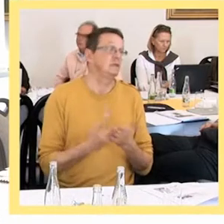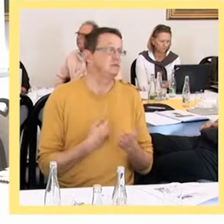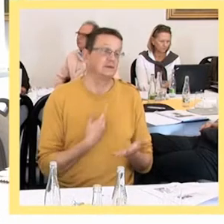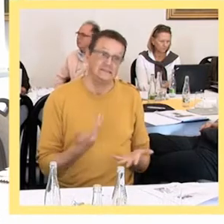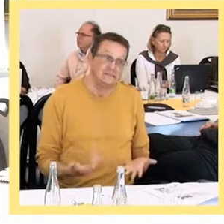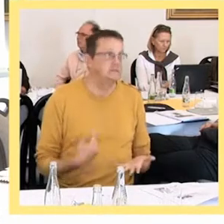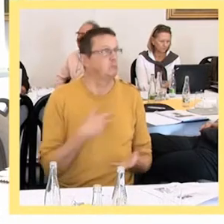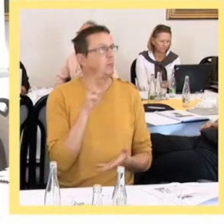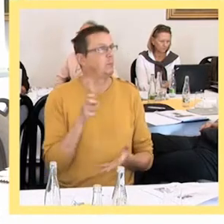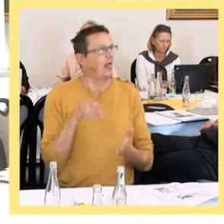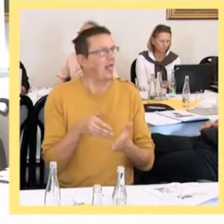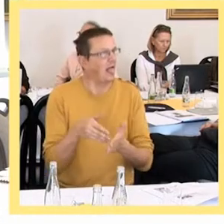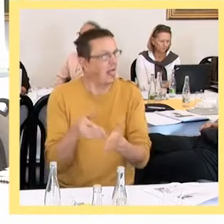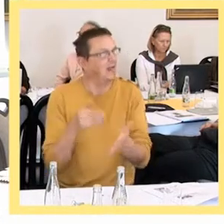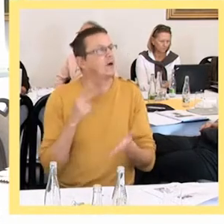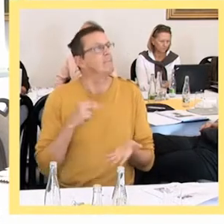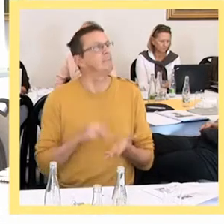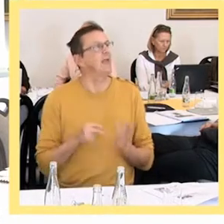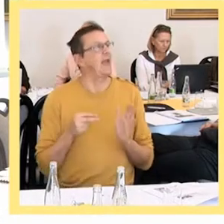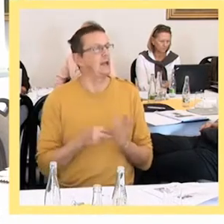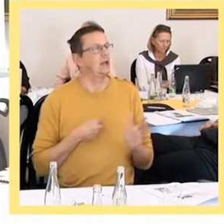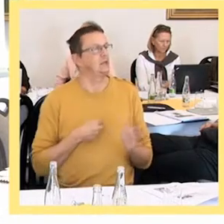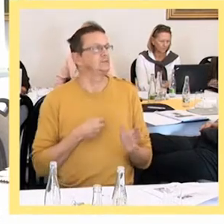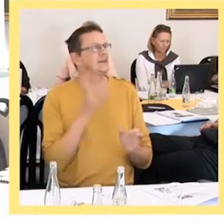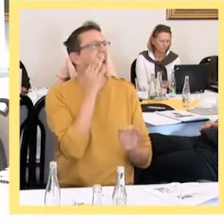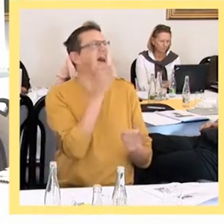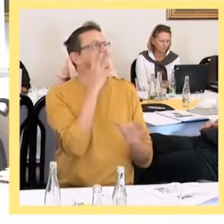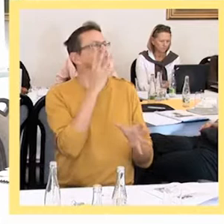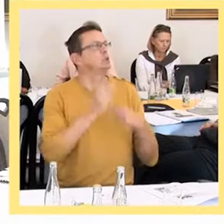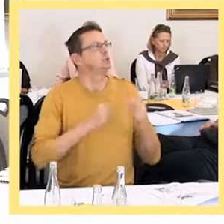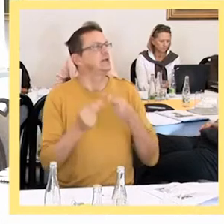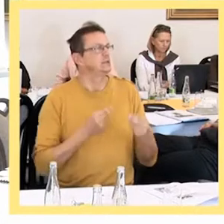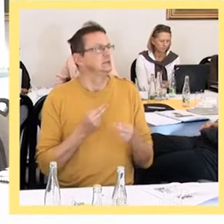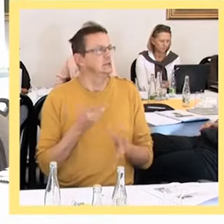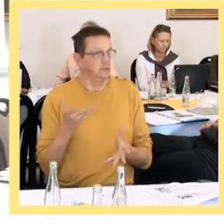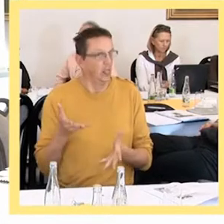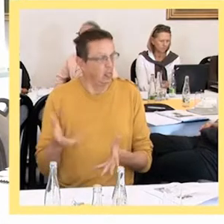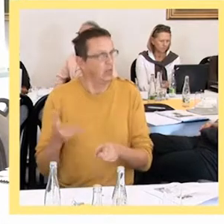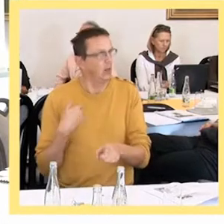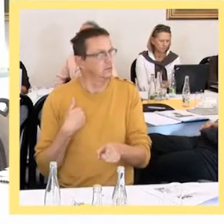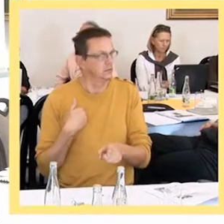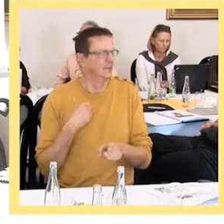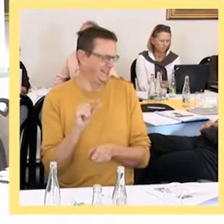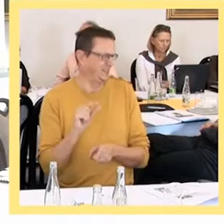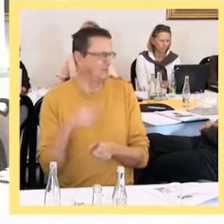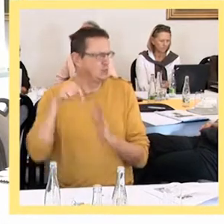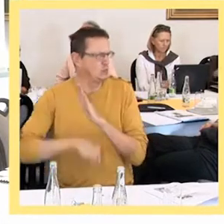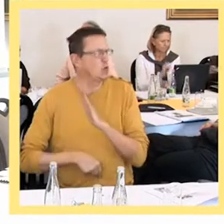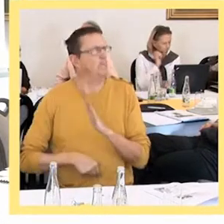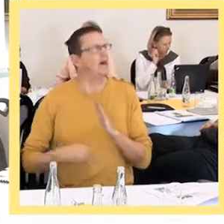some issues regarding our planning assumptions for decontamination. And I'll come on to the leg amputees in a minute, but they